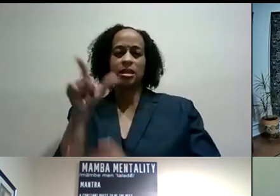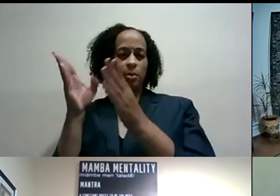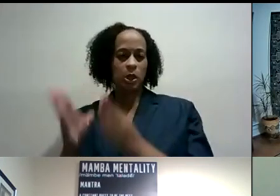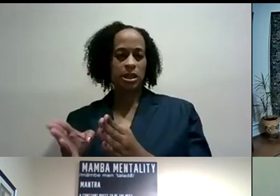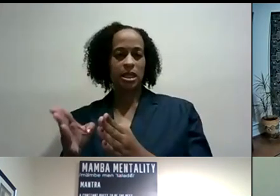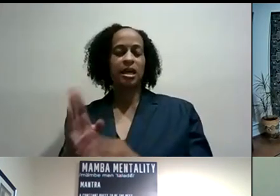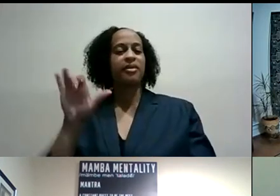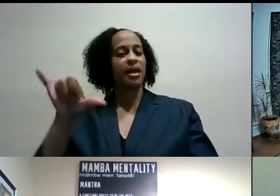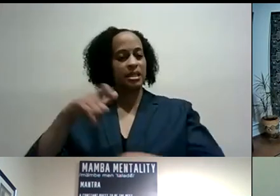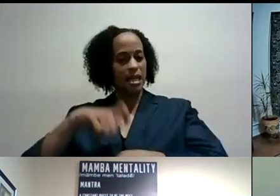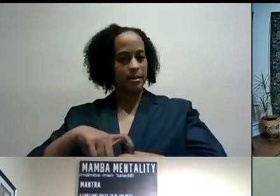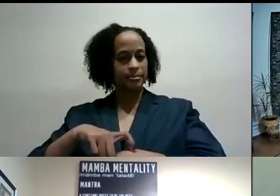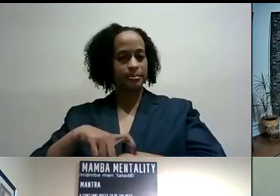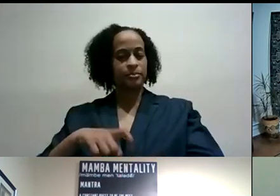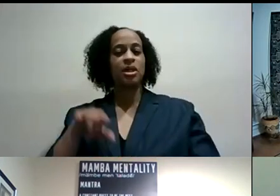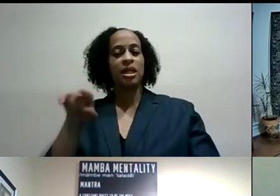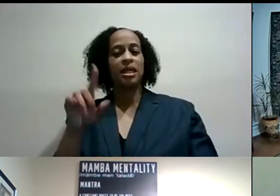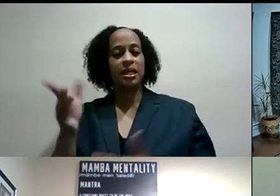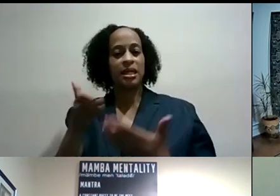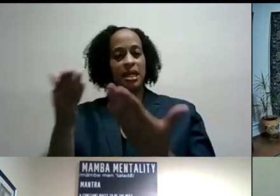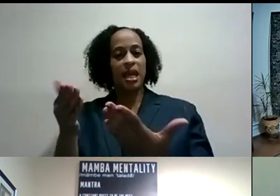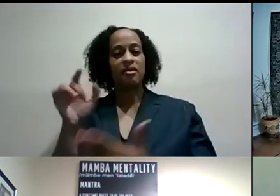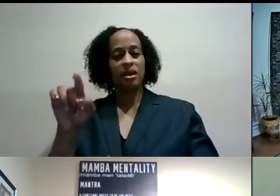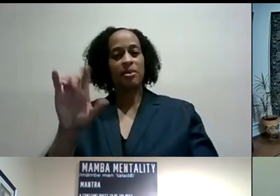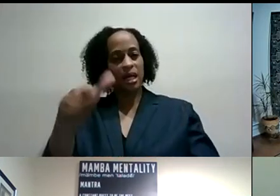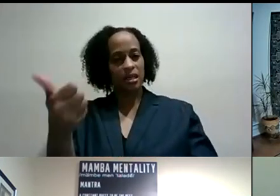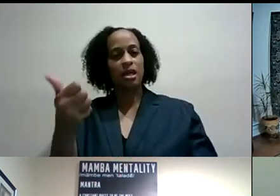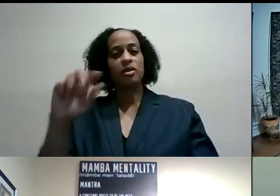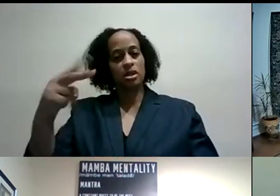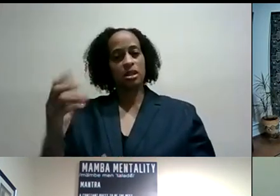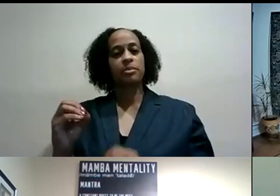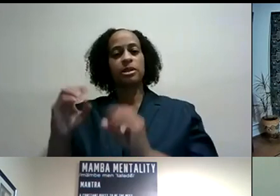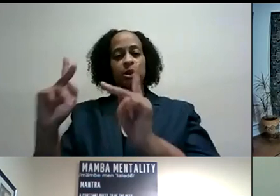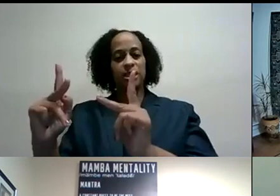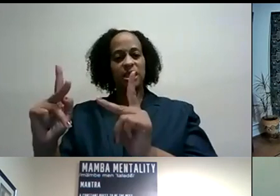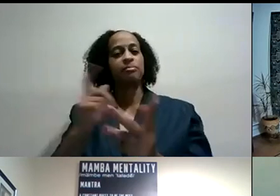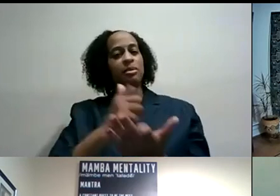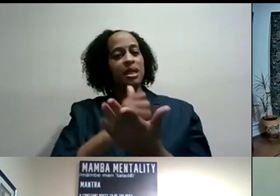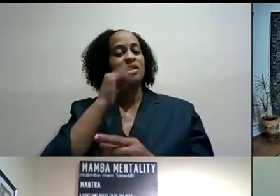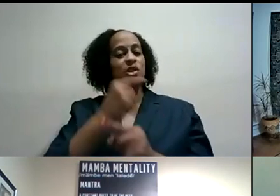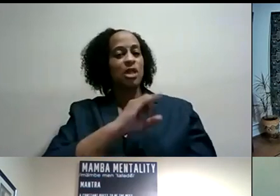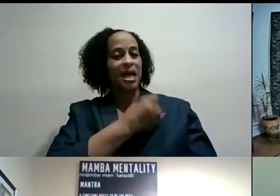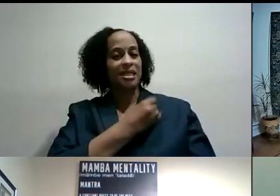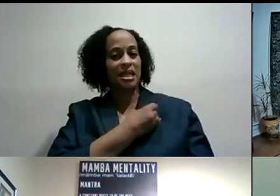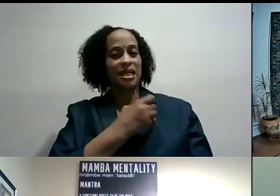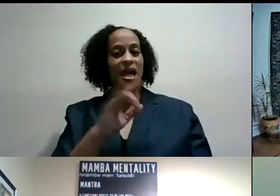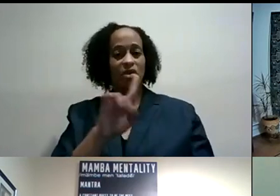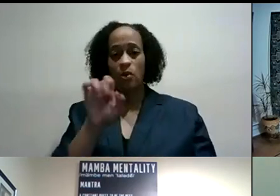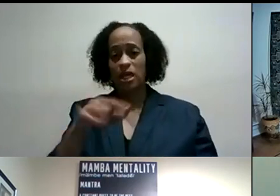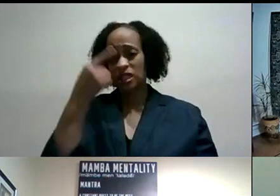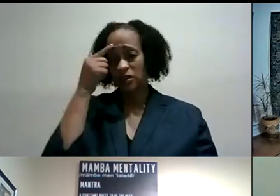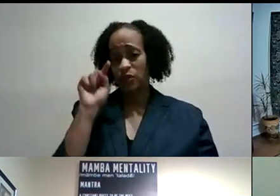at that time. No. He gave him another chance. Mr. Jackson, I have a question for